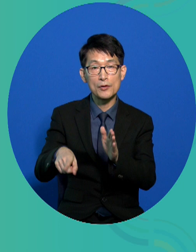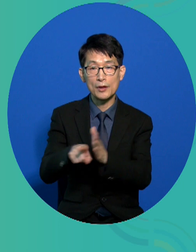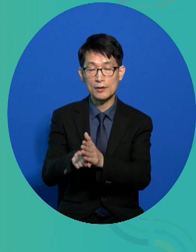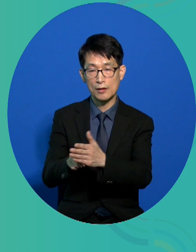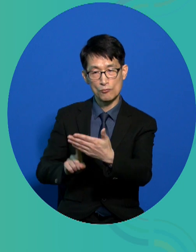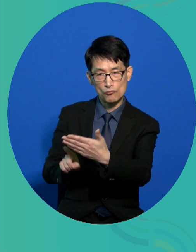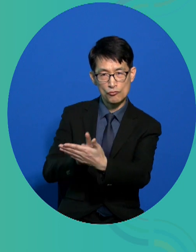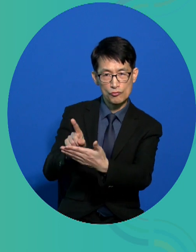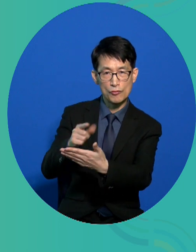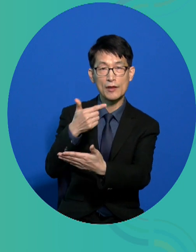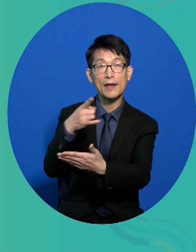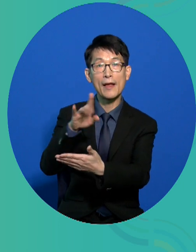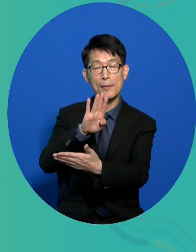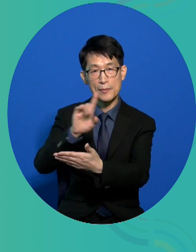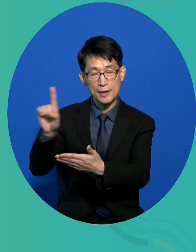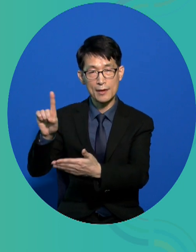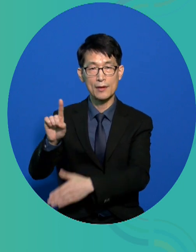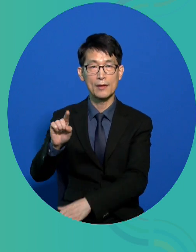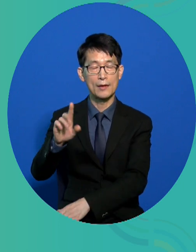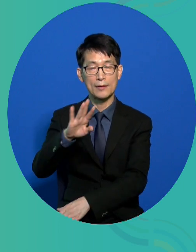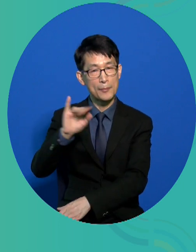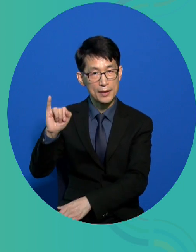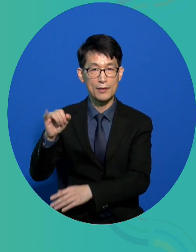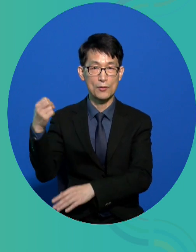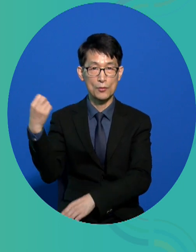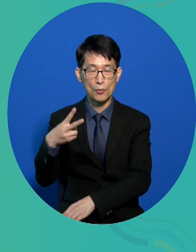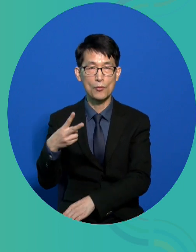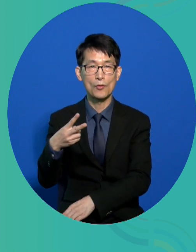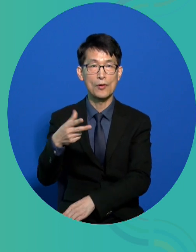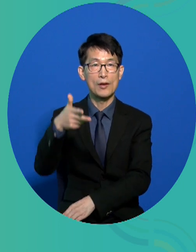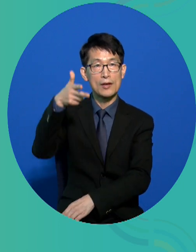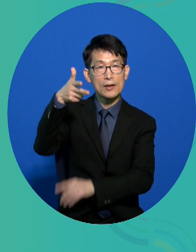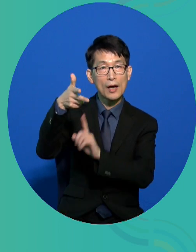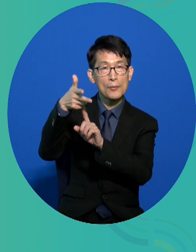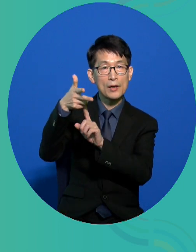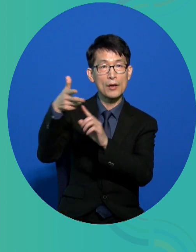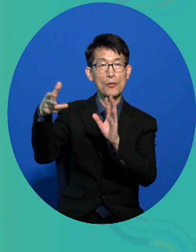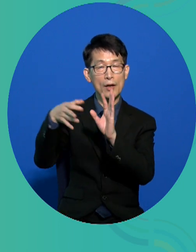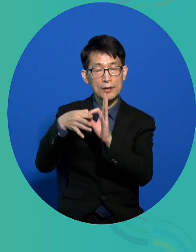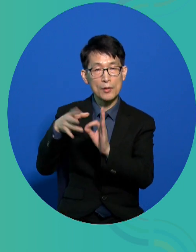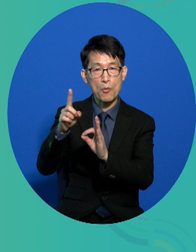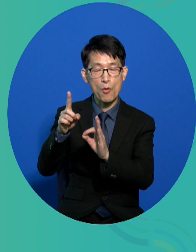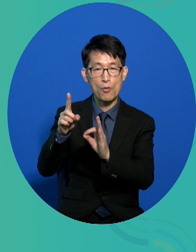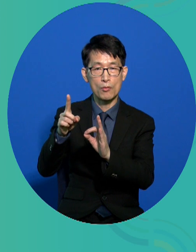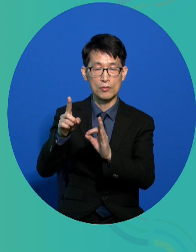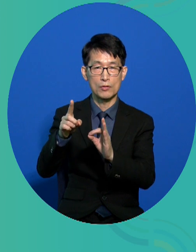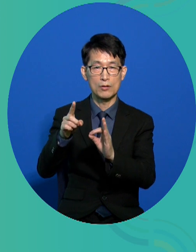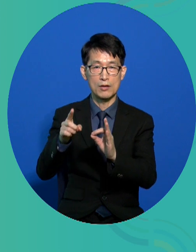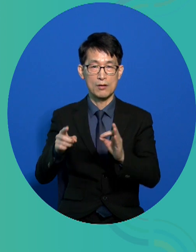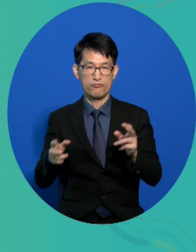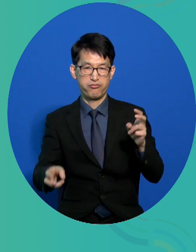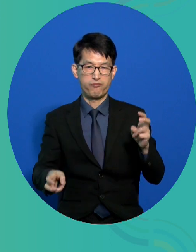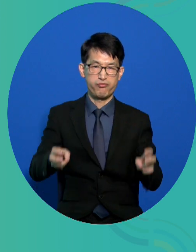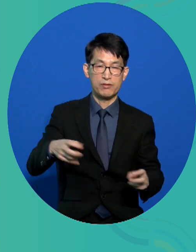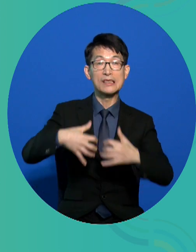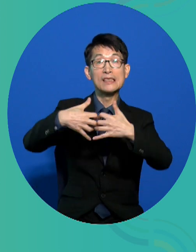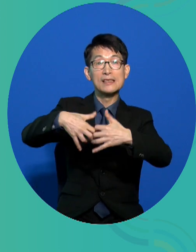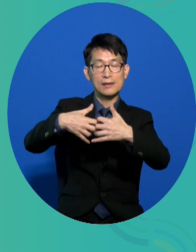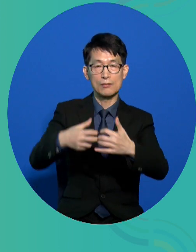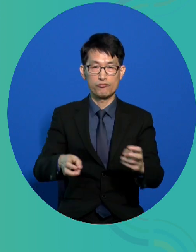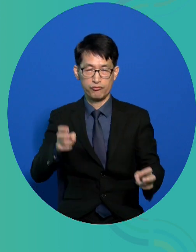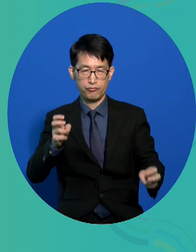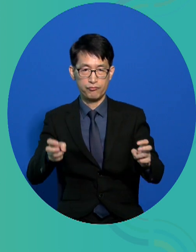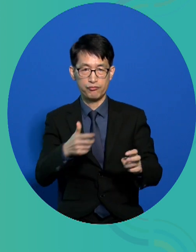navigation, camera, image sensing and assessment, robots,